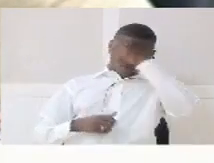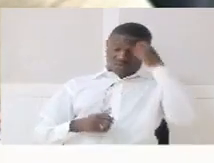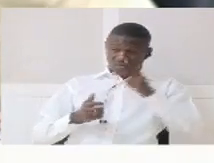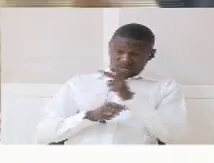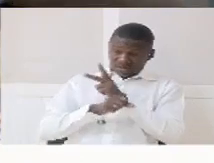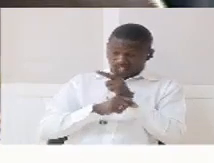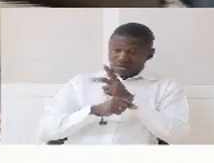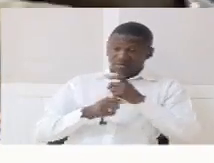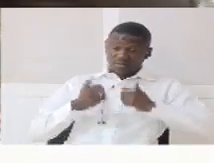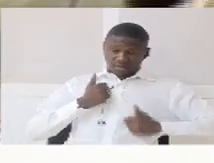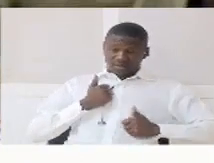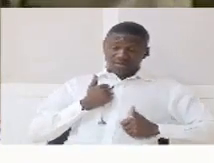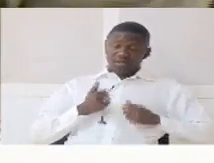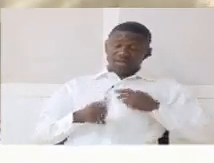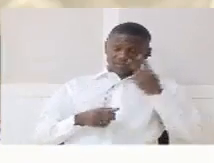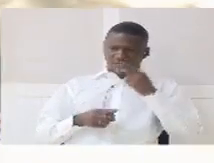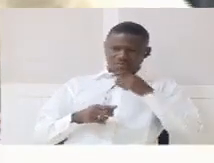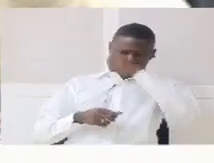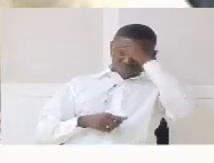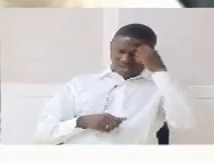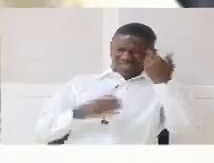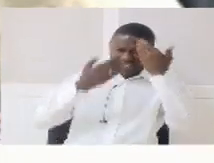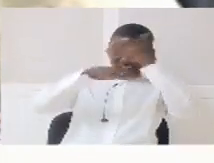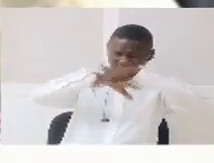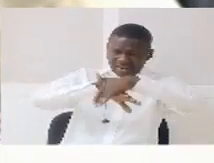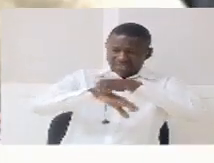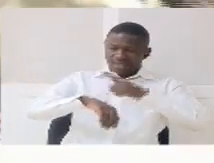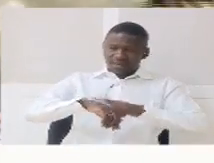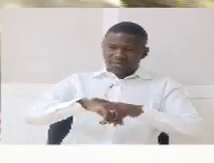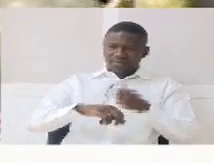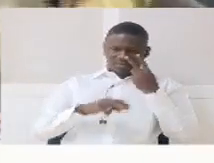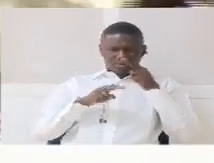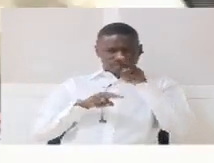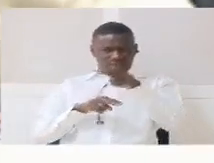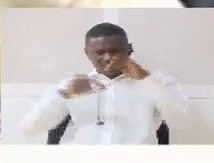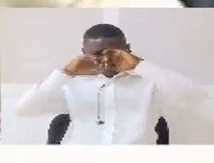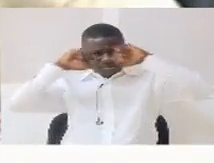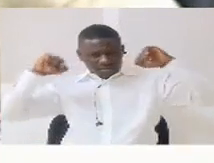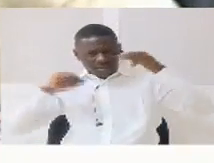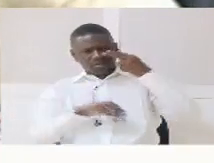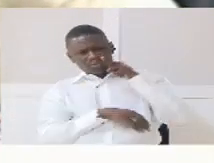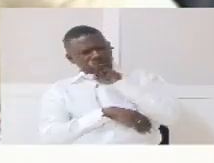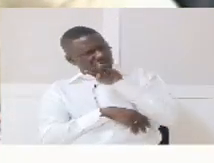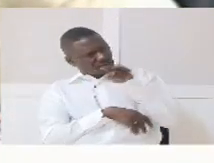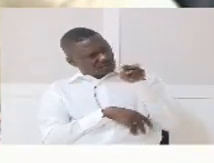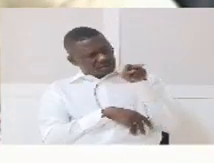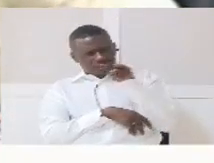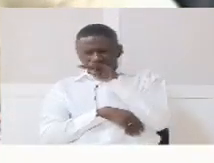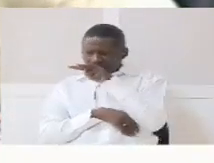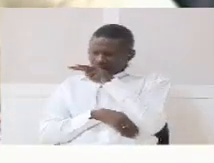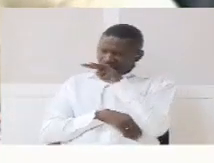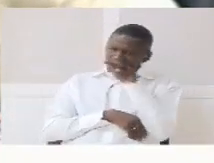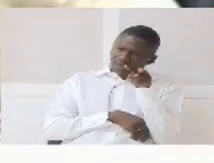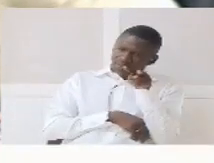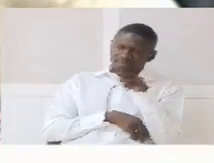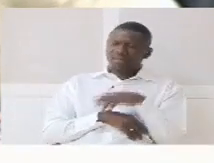on night duties, and you stand over the window and look to them and see the condition that they are